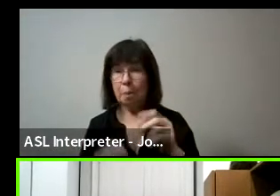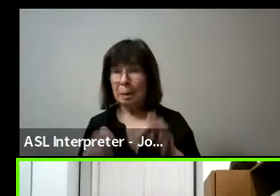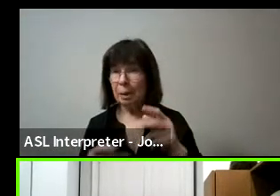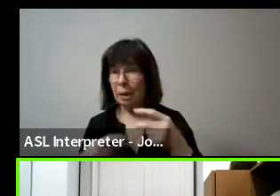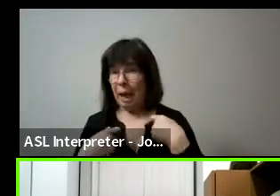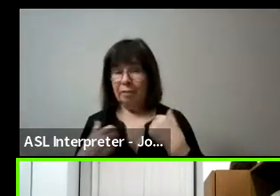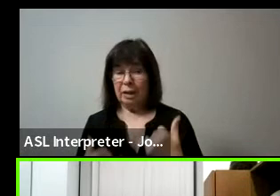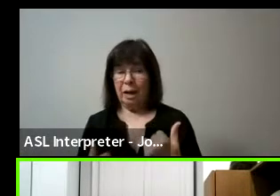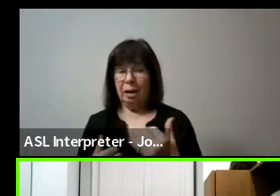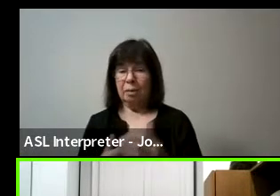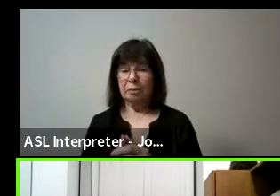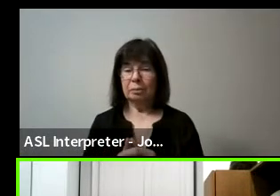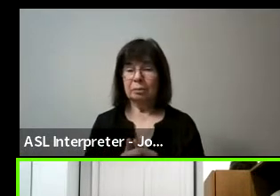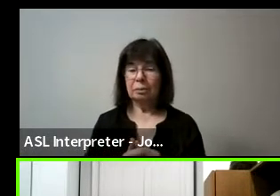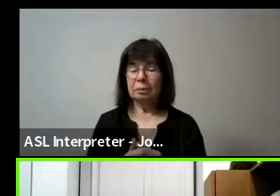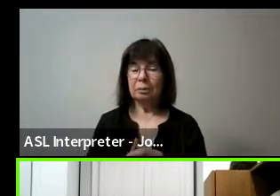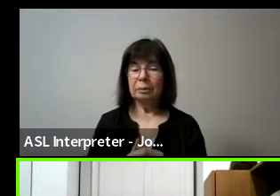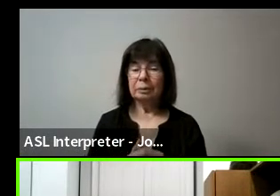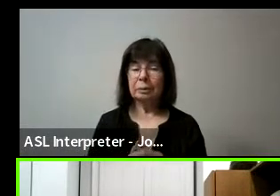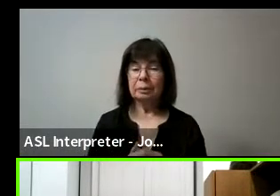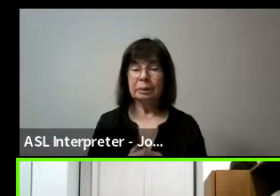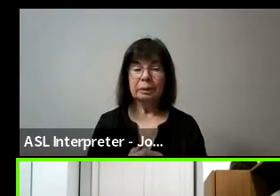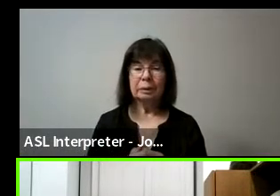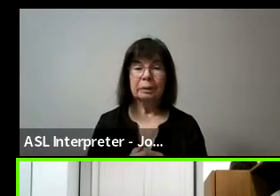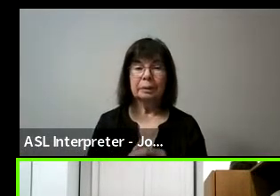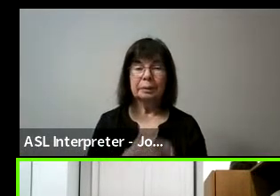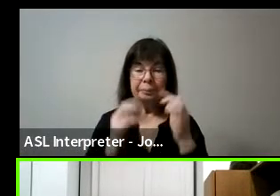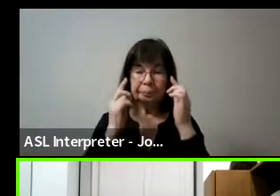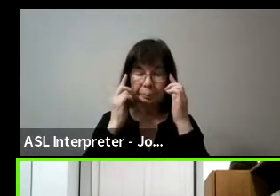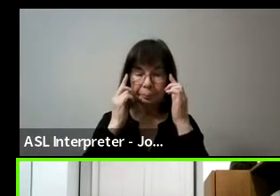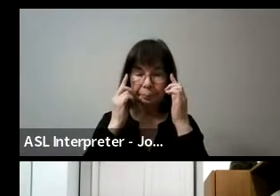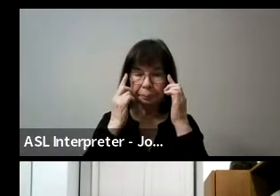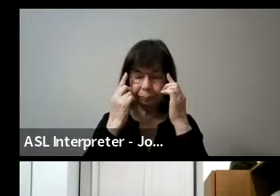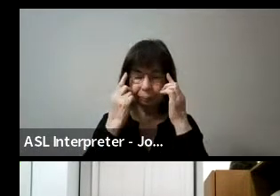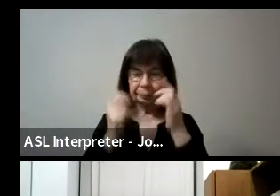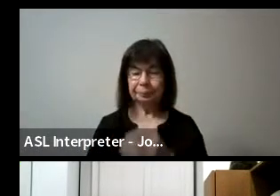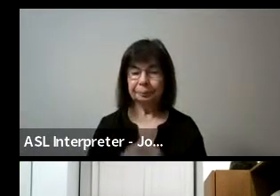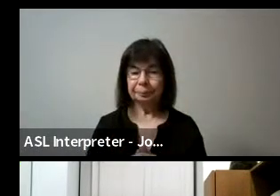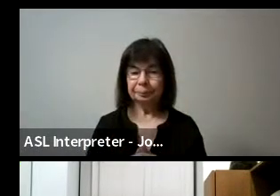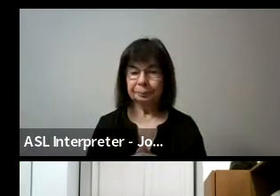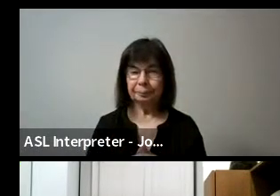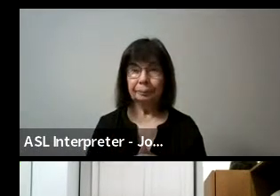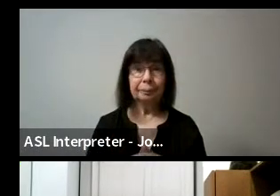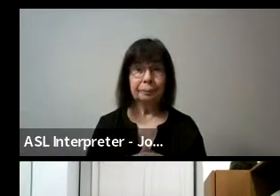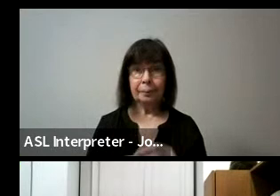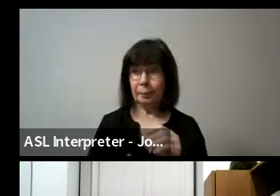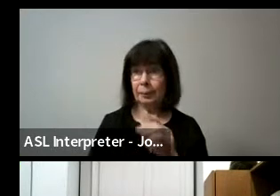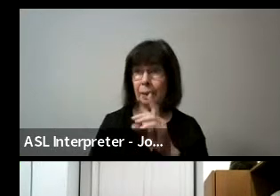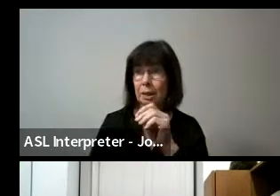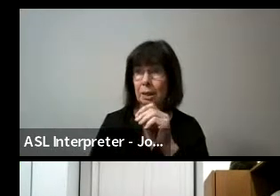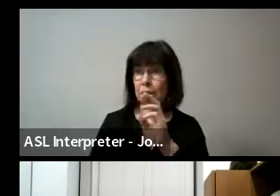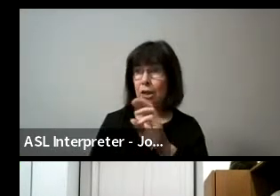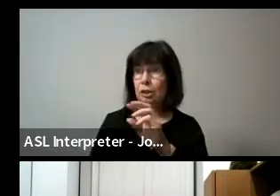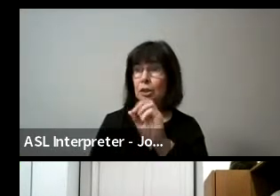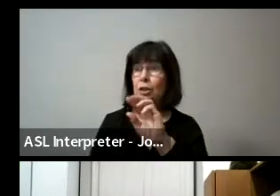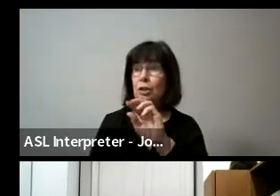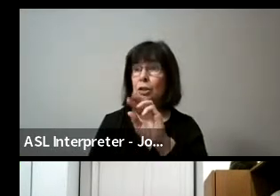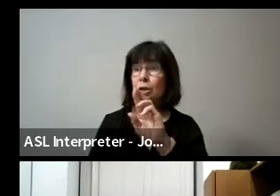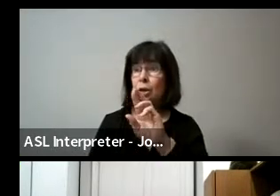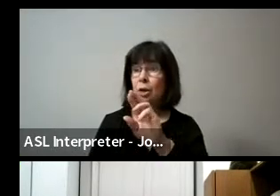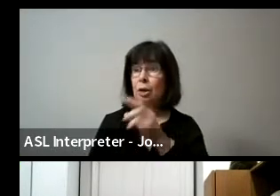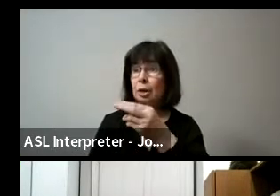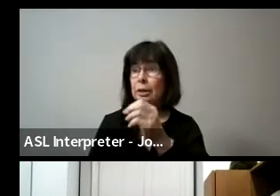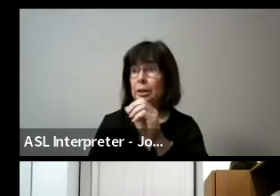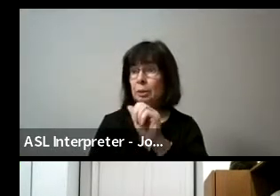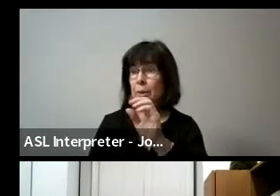now? Dr. Rhodes, I see your hand. Hi, thanks. Yeah, I just wanted to get some clarity on